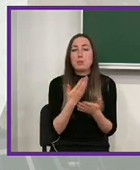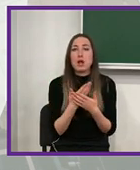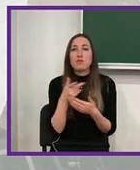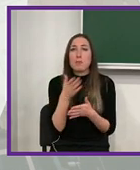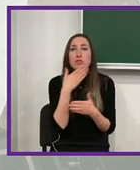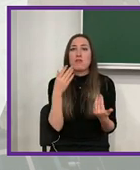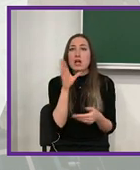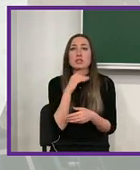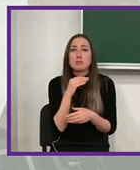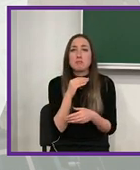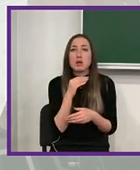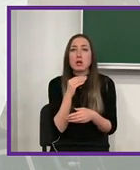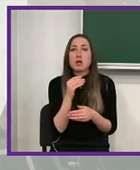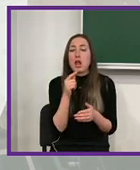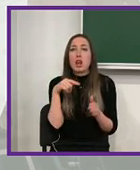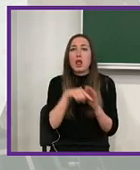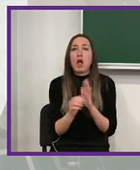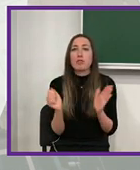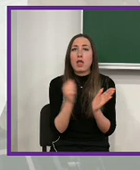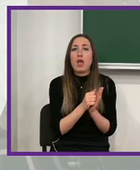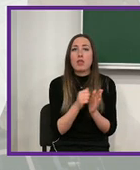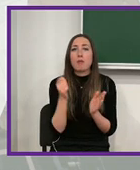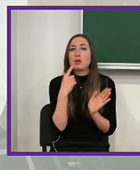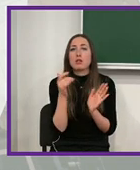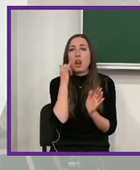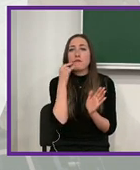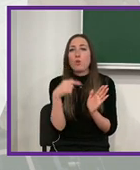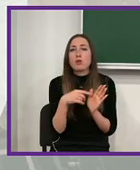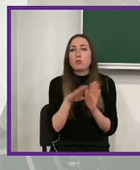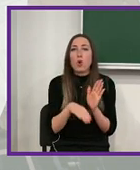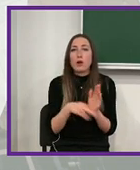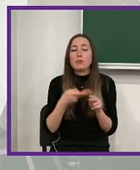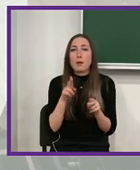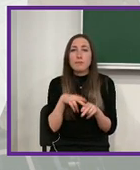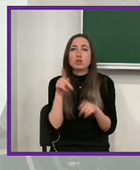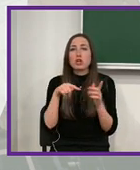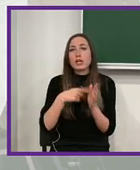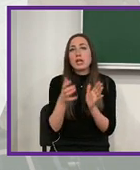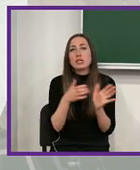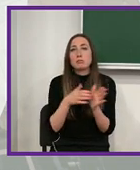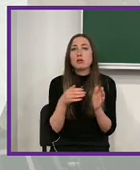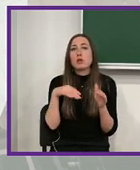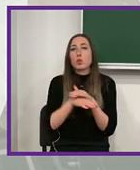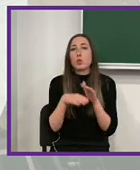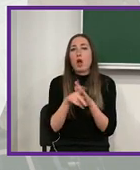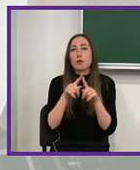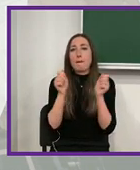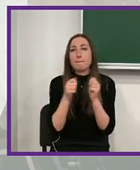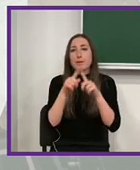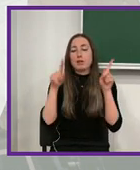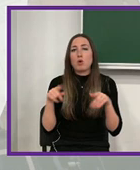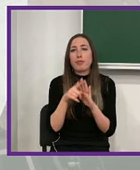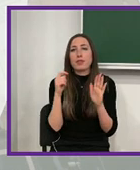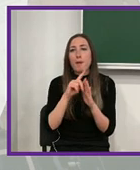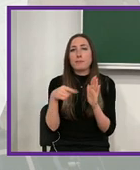paper surveys and other ways to do that. I mean, stakeholder engagement needs to be safe for your,